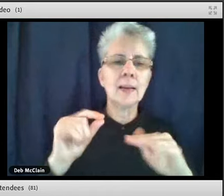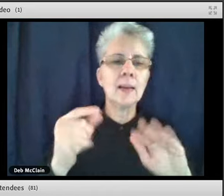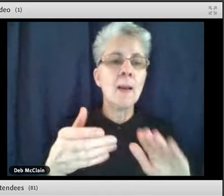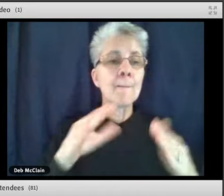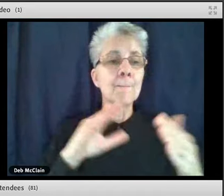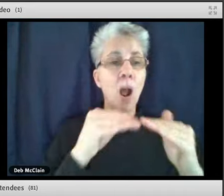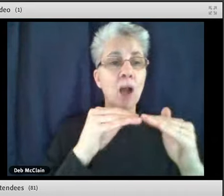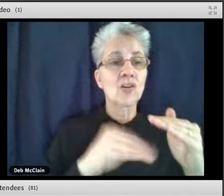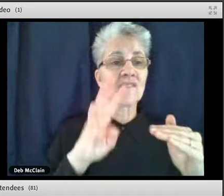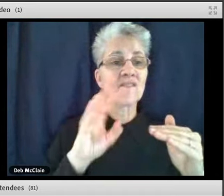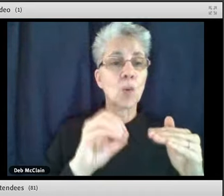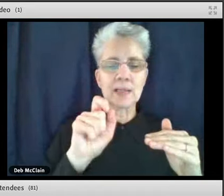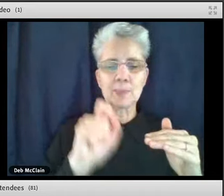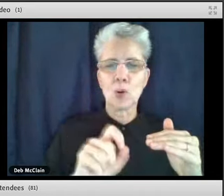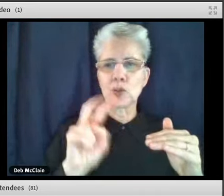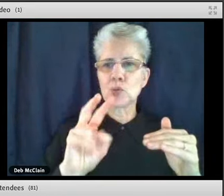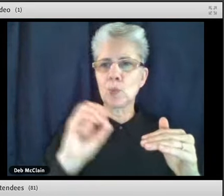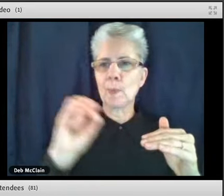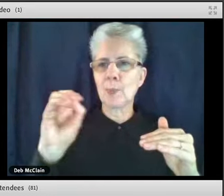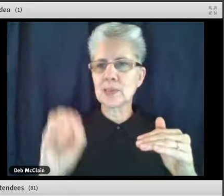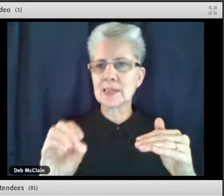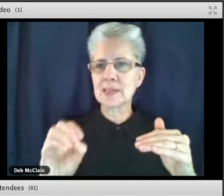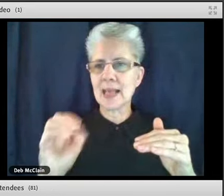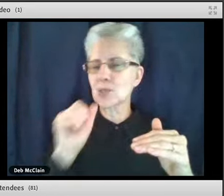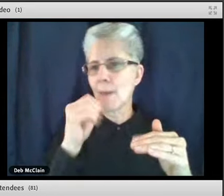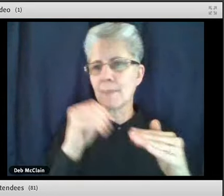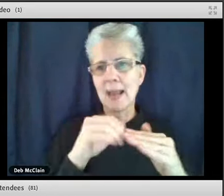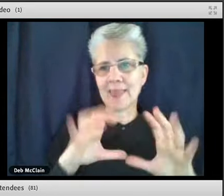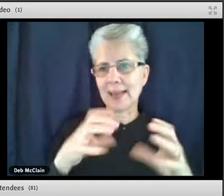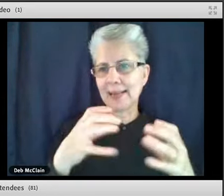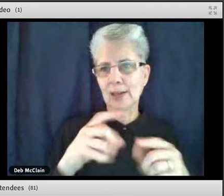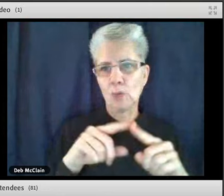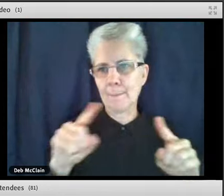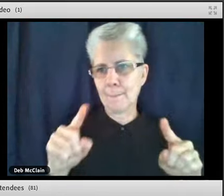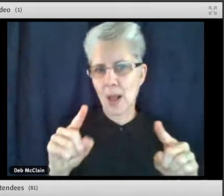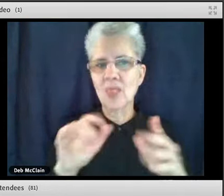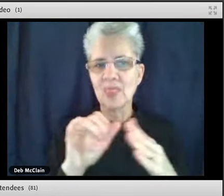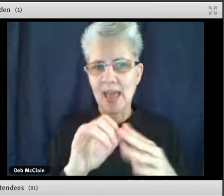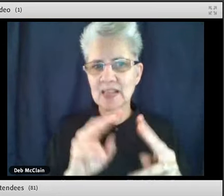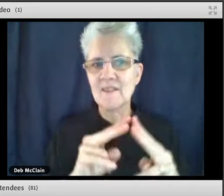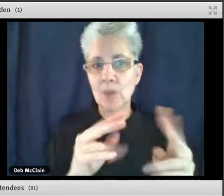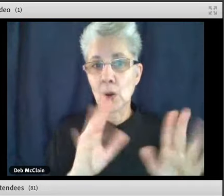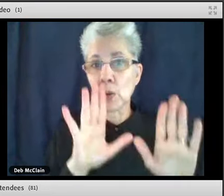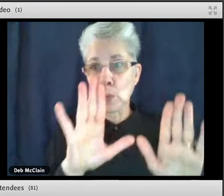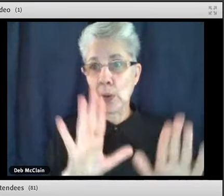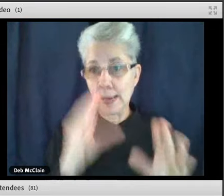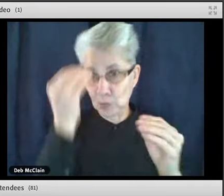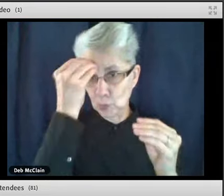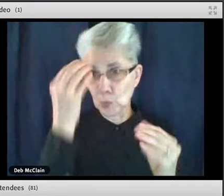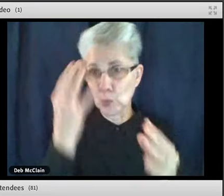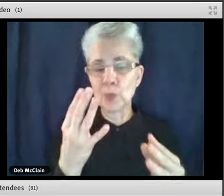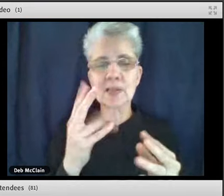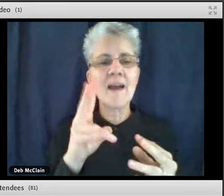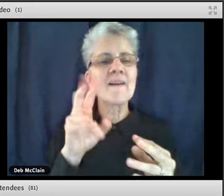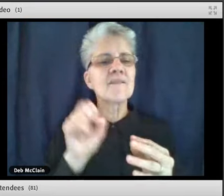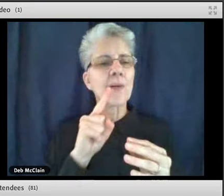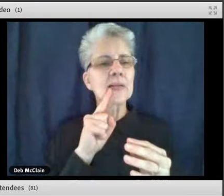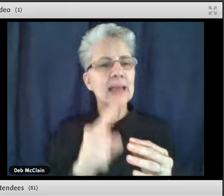researching it. There are already 8 projects seeking vaccines, and there are 80 clinical trials